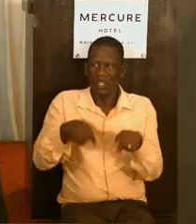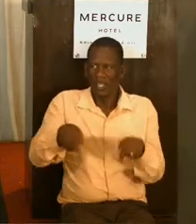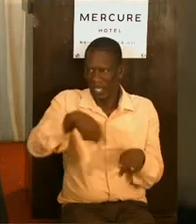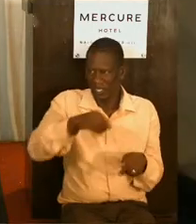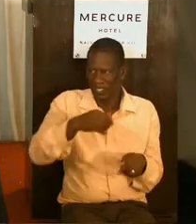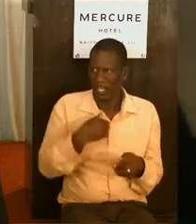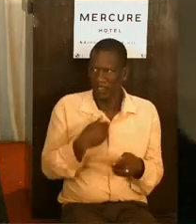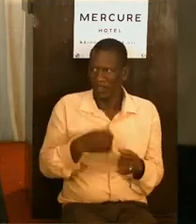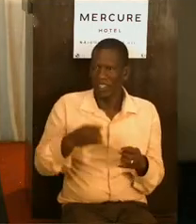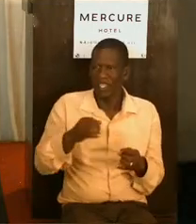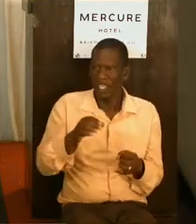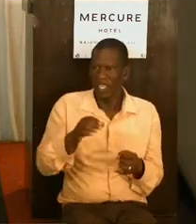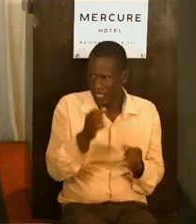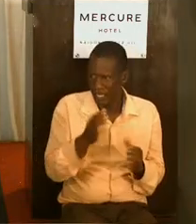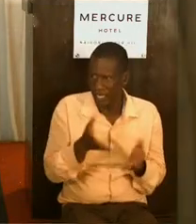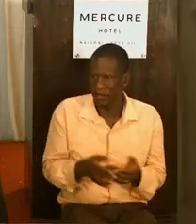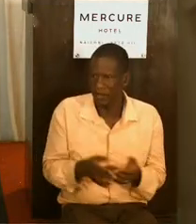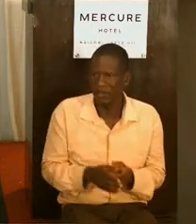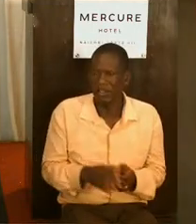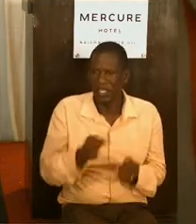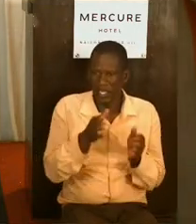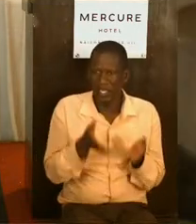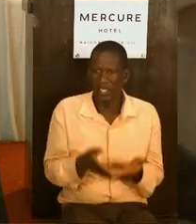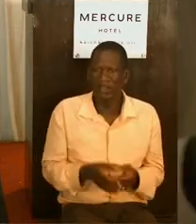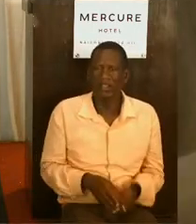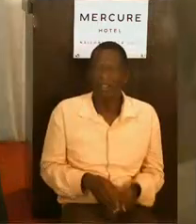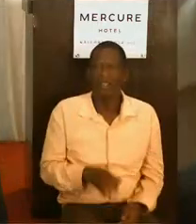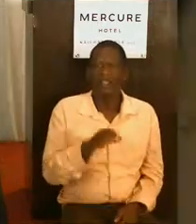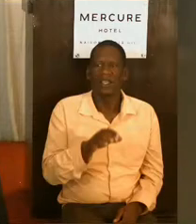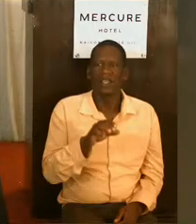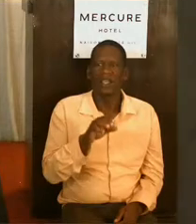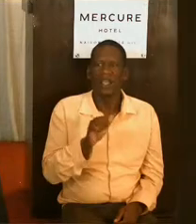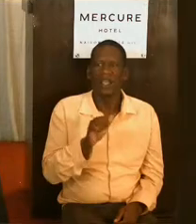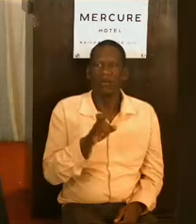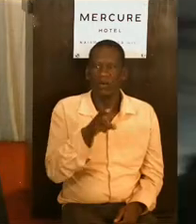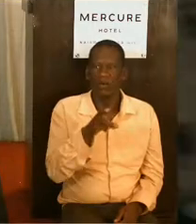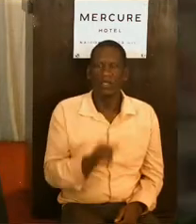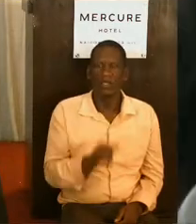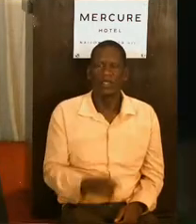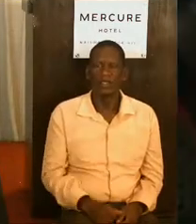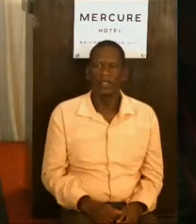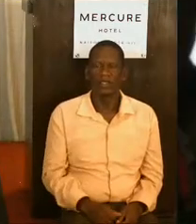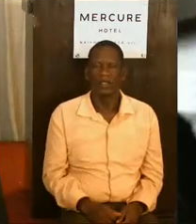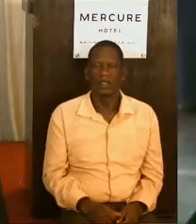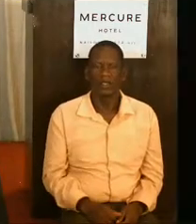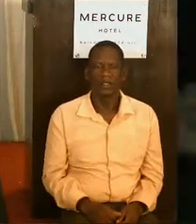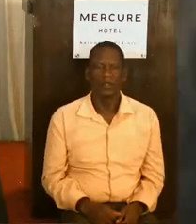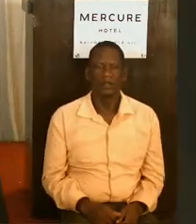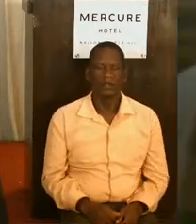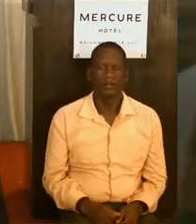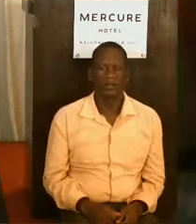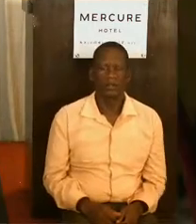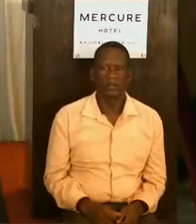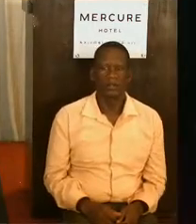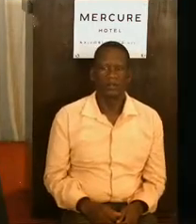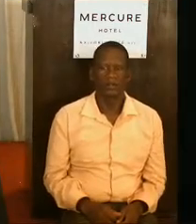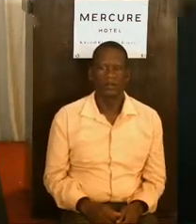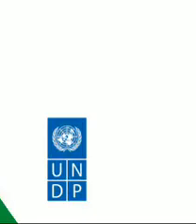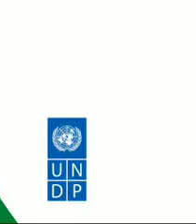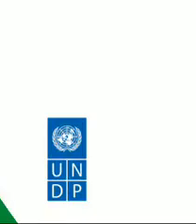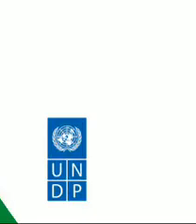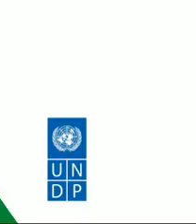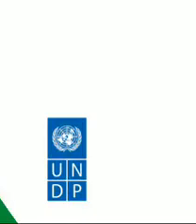uh our Elder I worry he's been having his hand up yeah